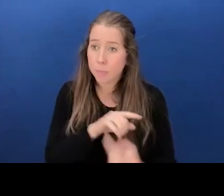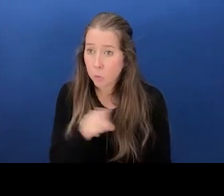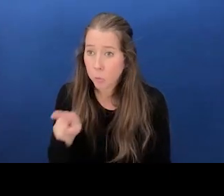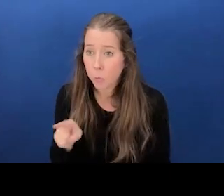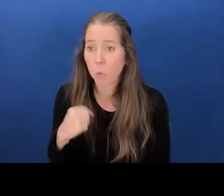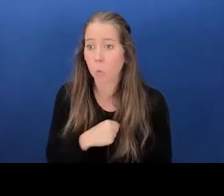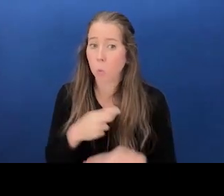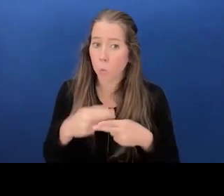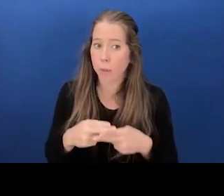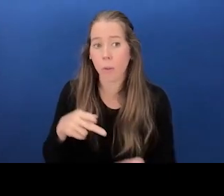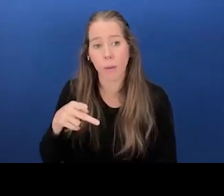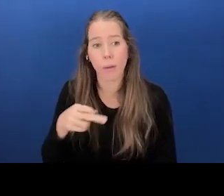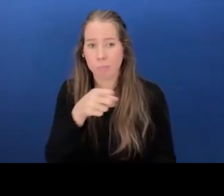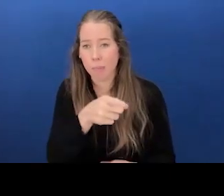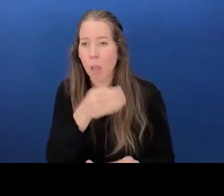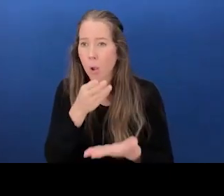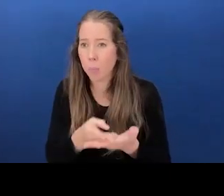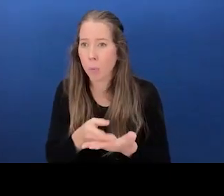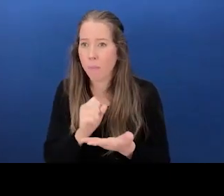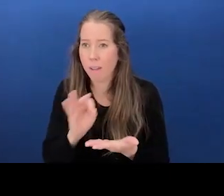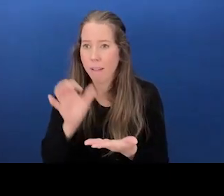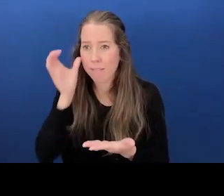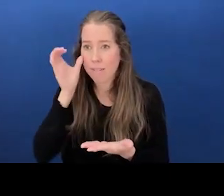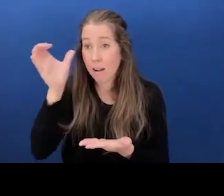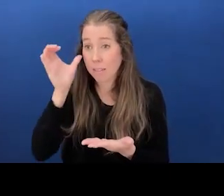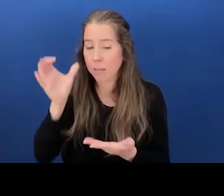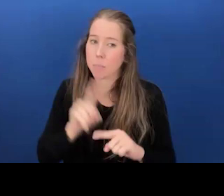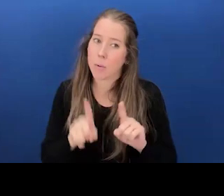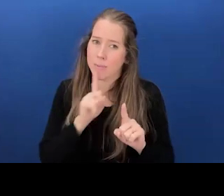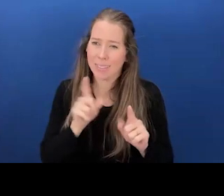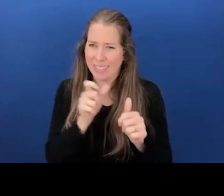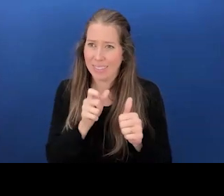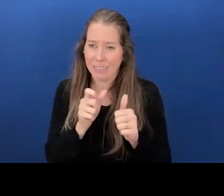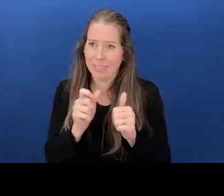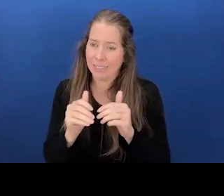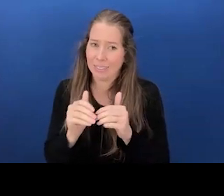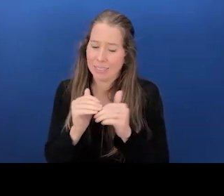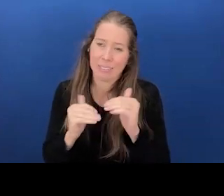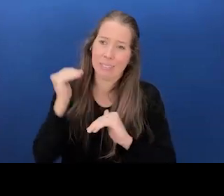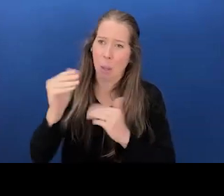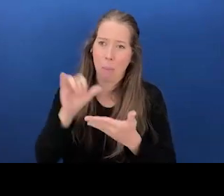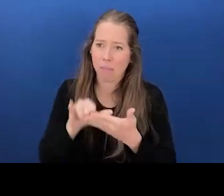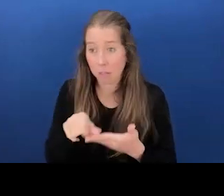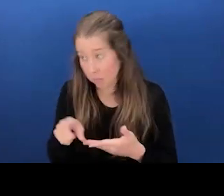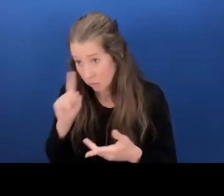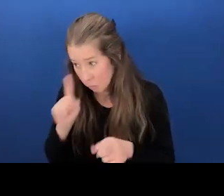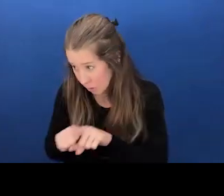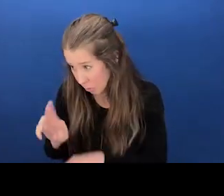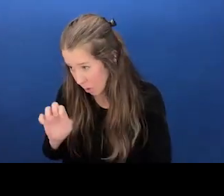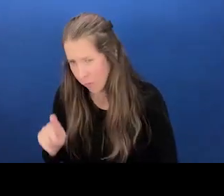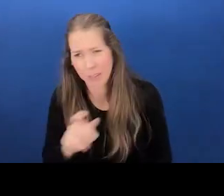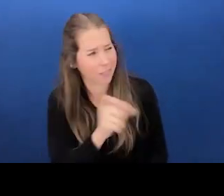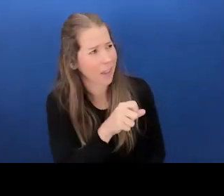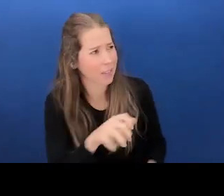call it a proof of concept, but it's actually beyond a proof of concept. Would you agree, Rick? That's a